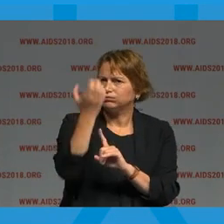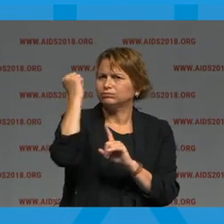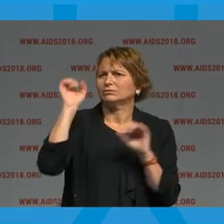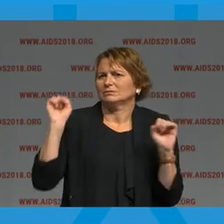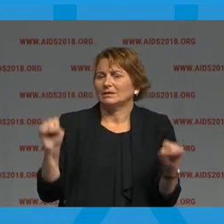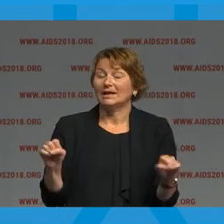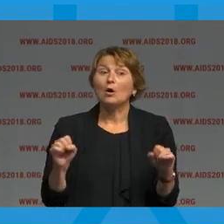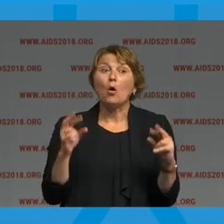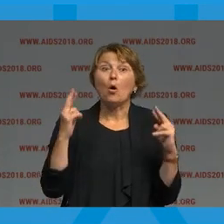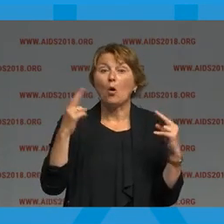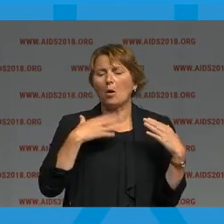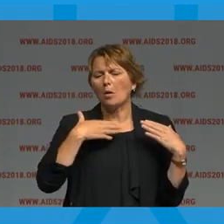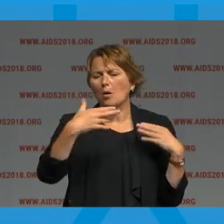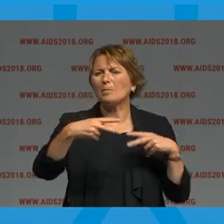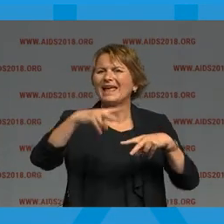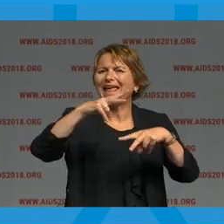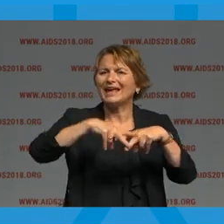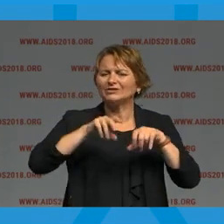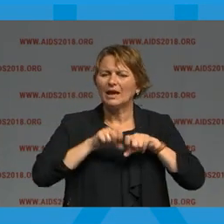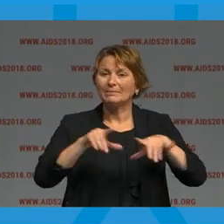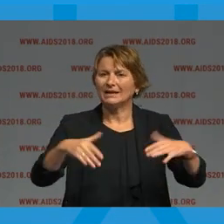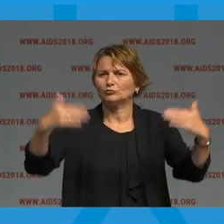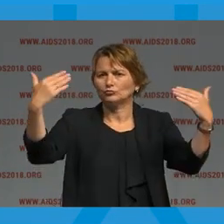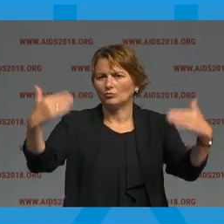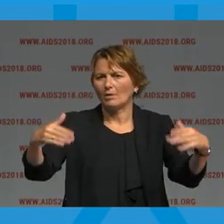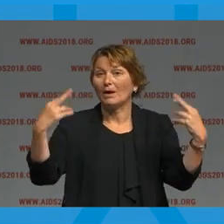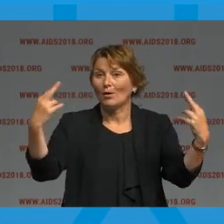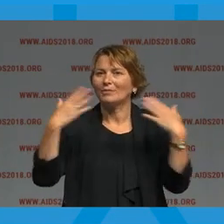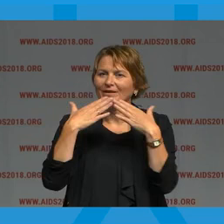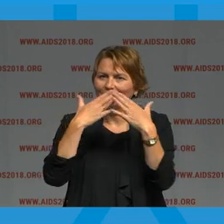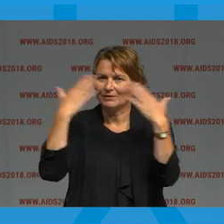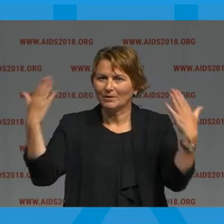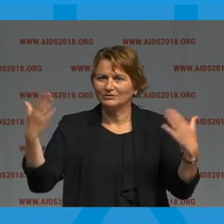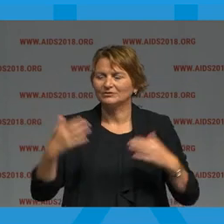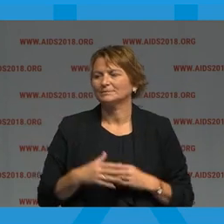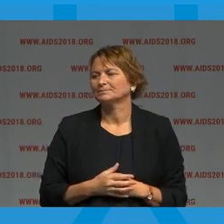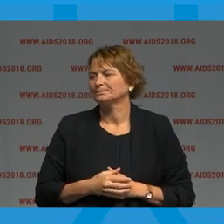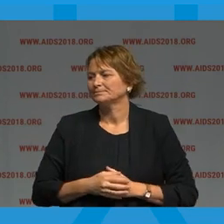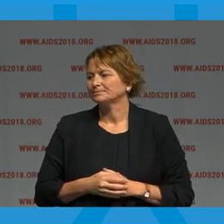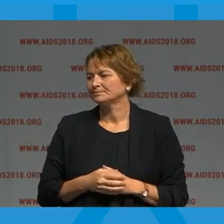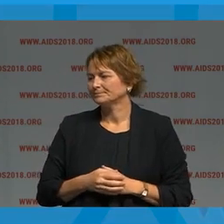finally the end of the AIDS epidemic. I thank you very much.